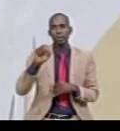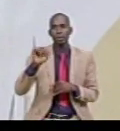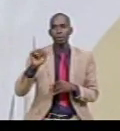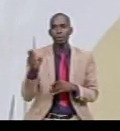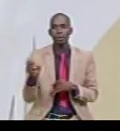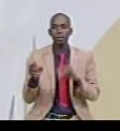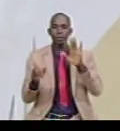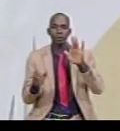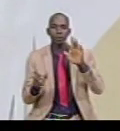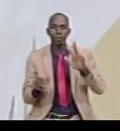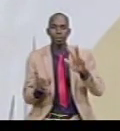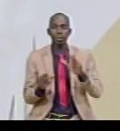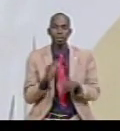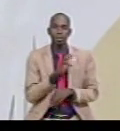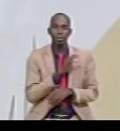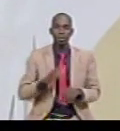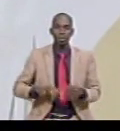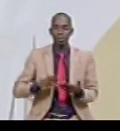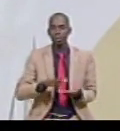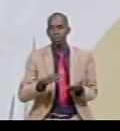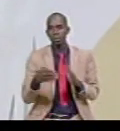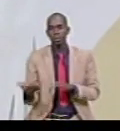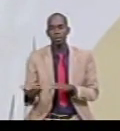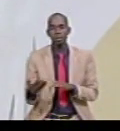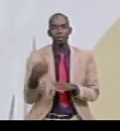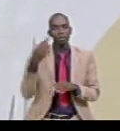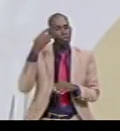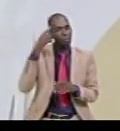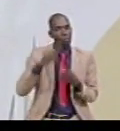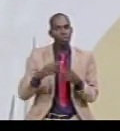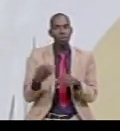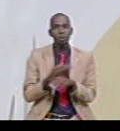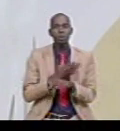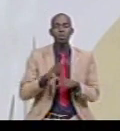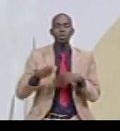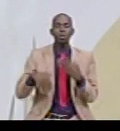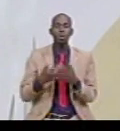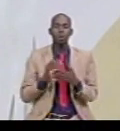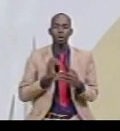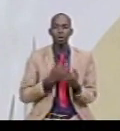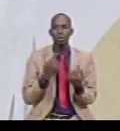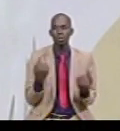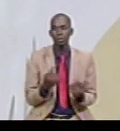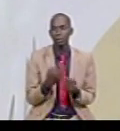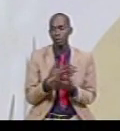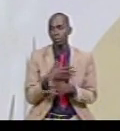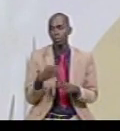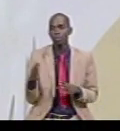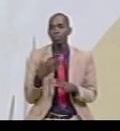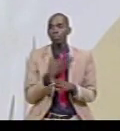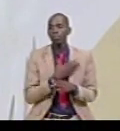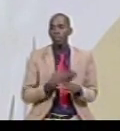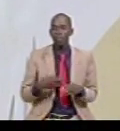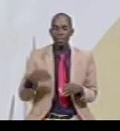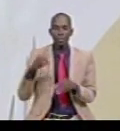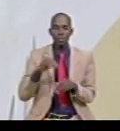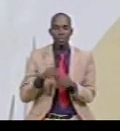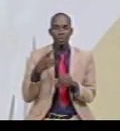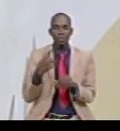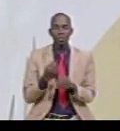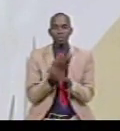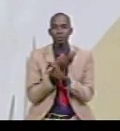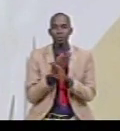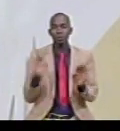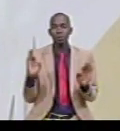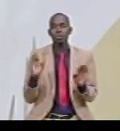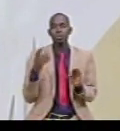died in our place all our iniquities and things were laid upon him then in this Freedom the goat had